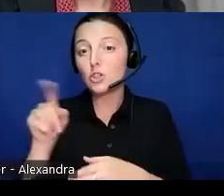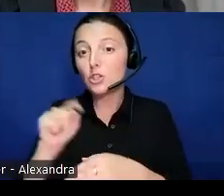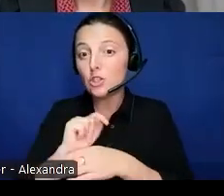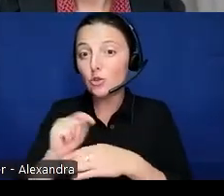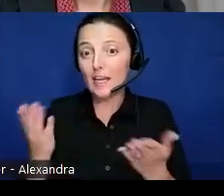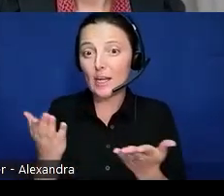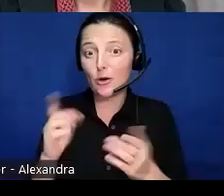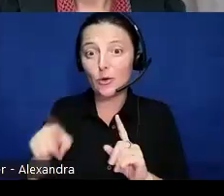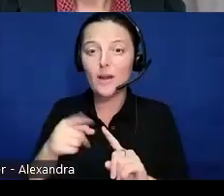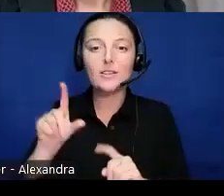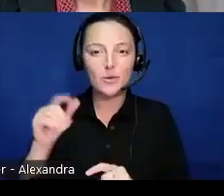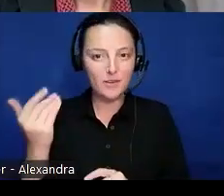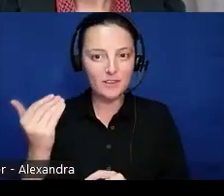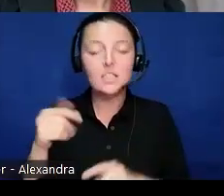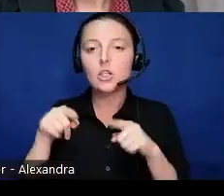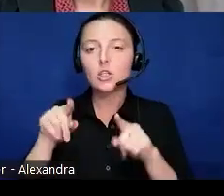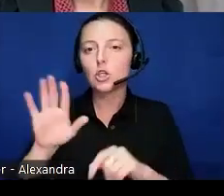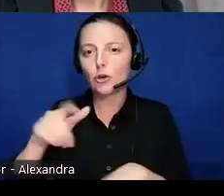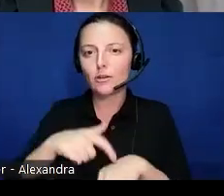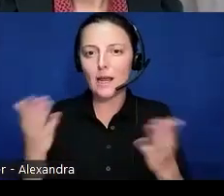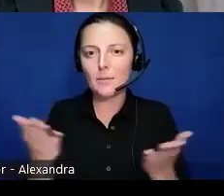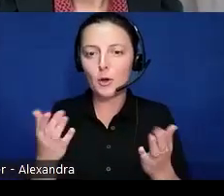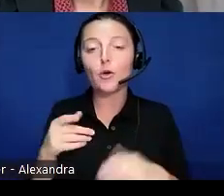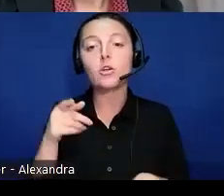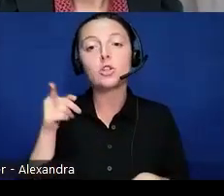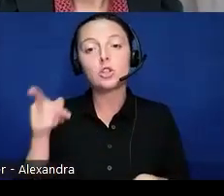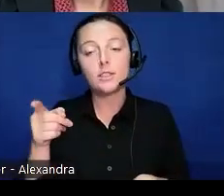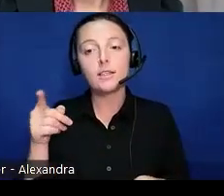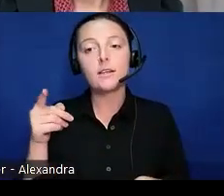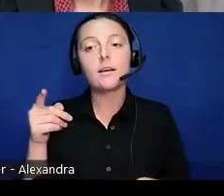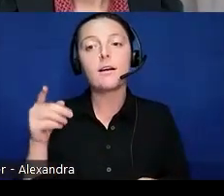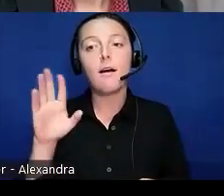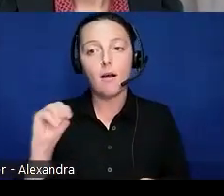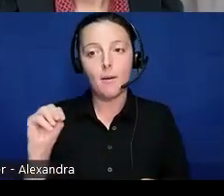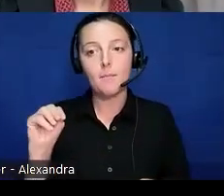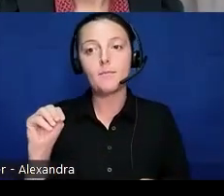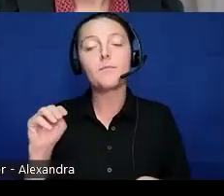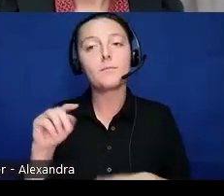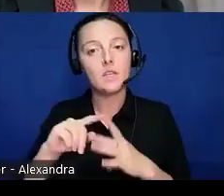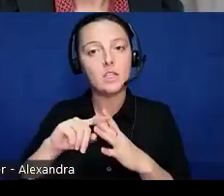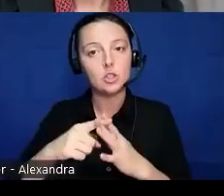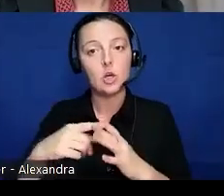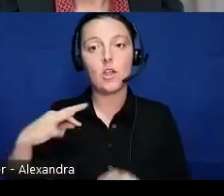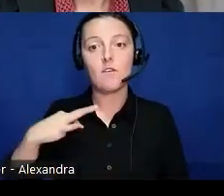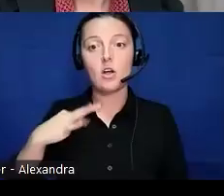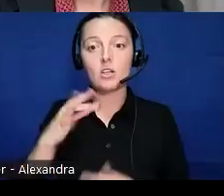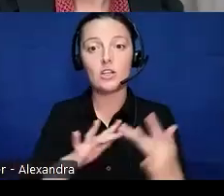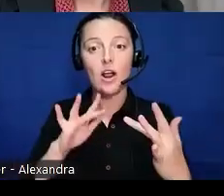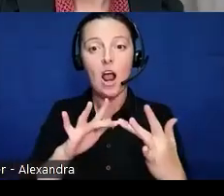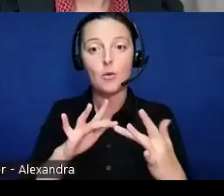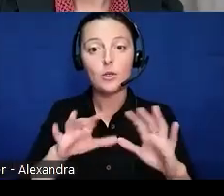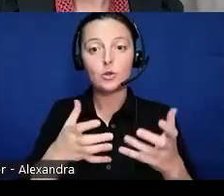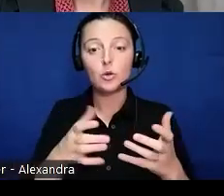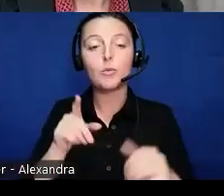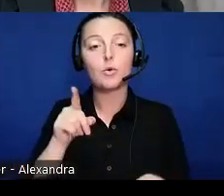2015. And during her time there, she started the volunteer outreach group, UR Street Outreach,